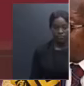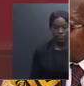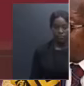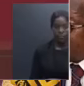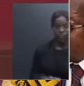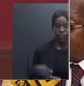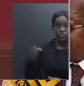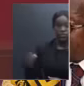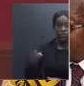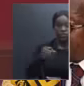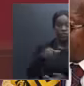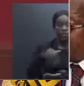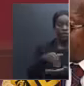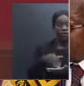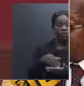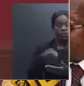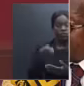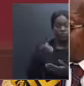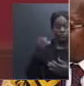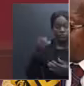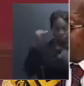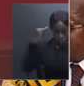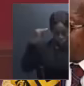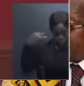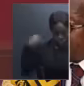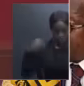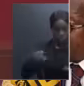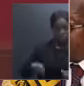reappointment of justices of the Supreme Court.